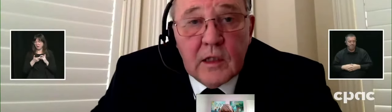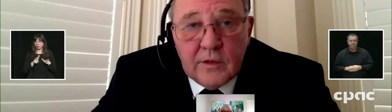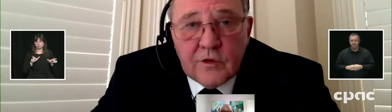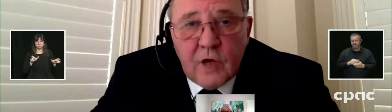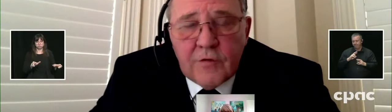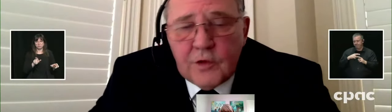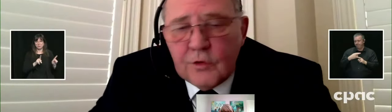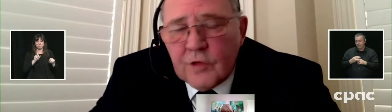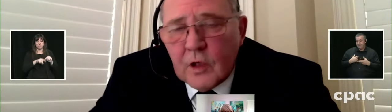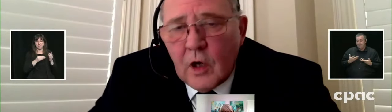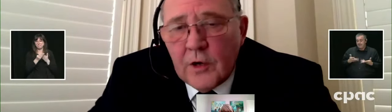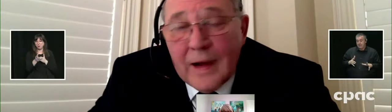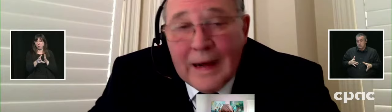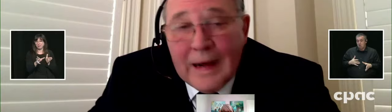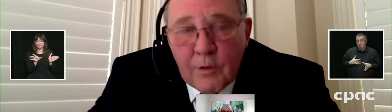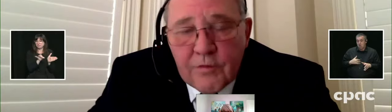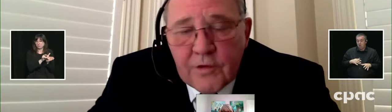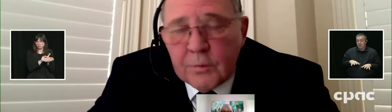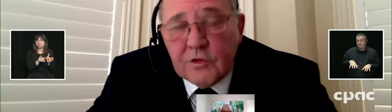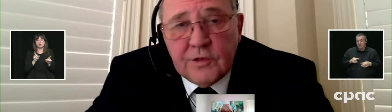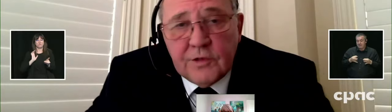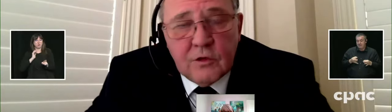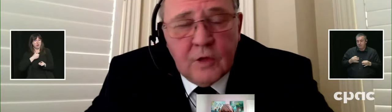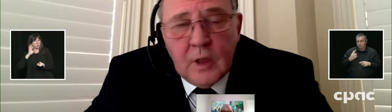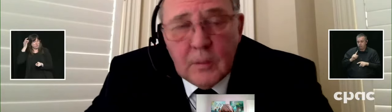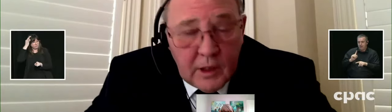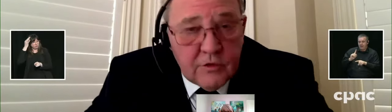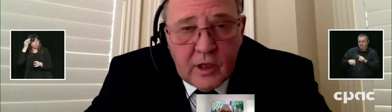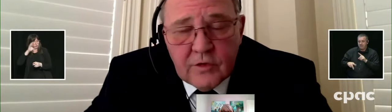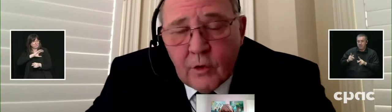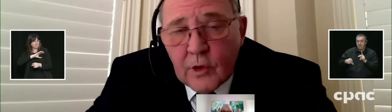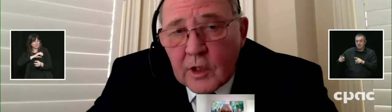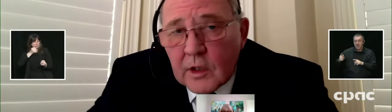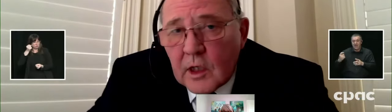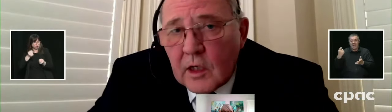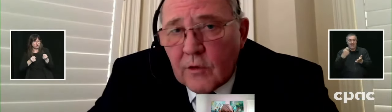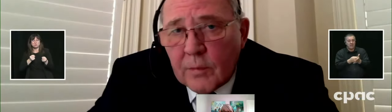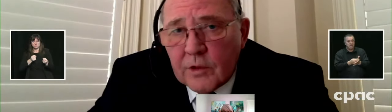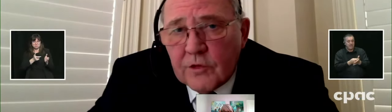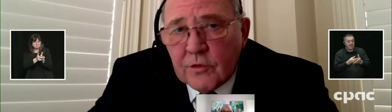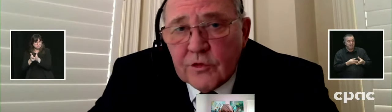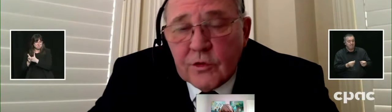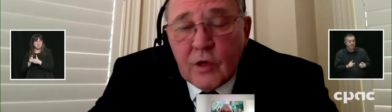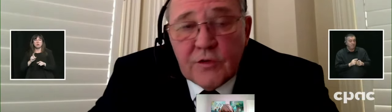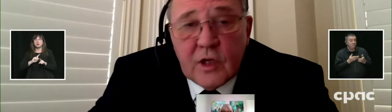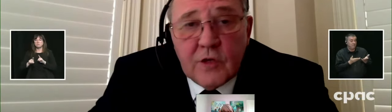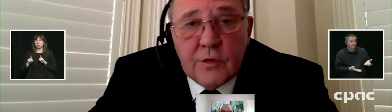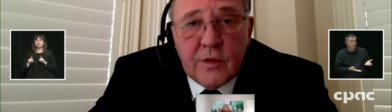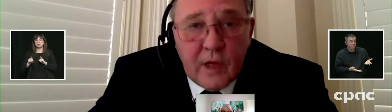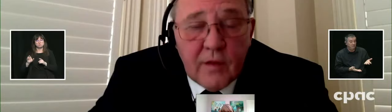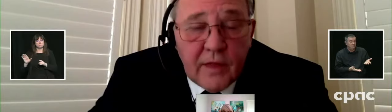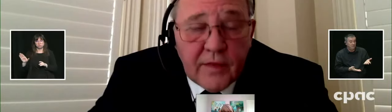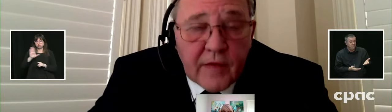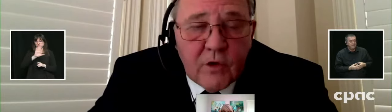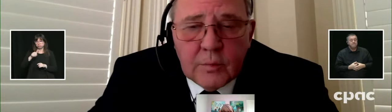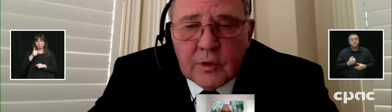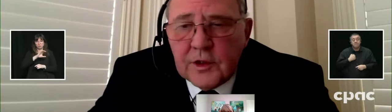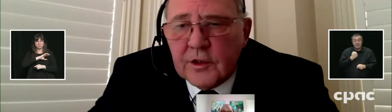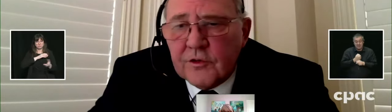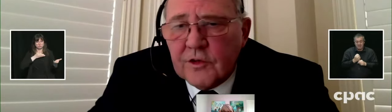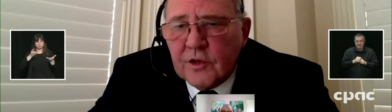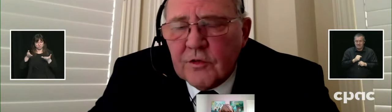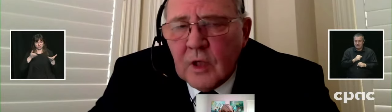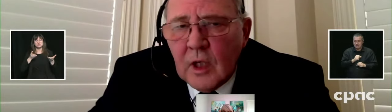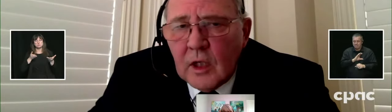the decaling that's often used on our federal police vehicles. But as I've already indicated, there are police services across the country that vulnerability